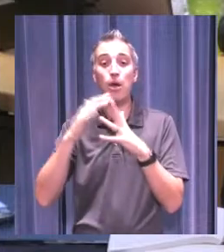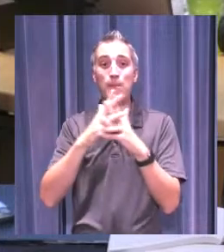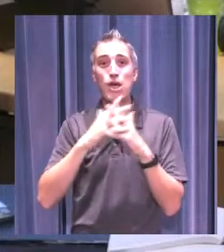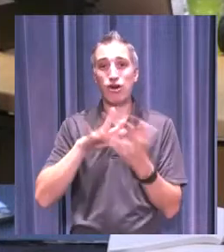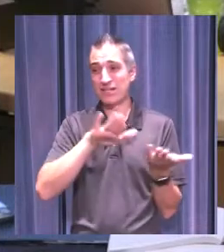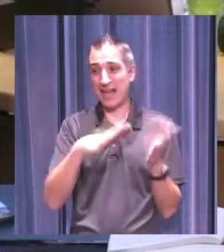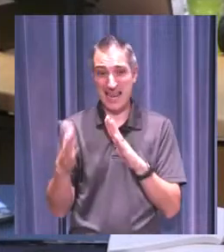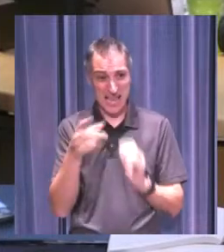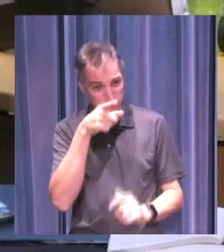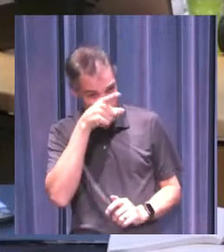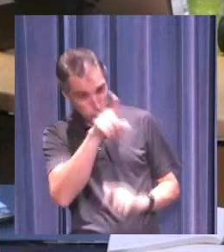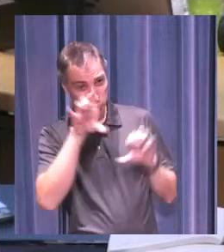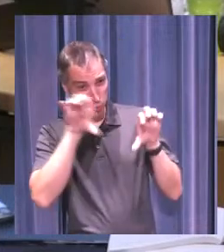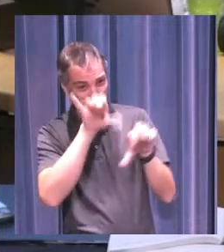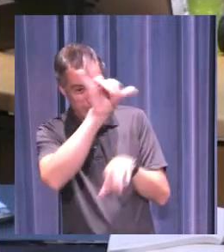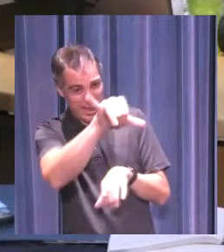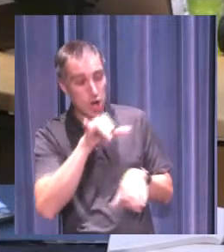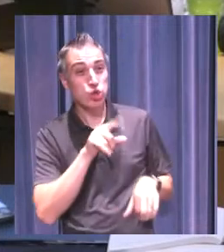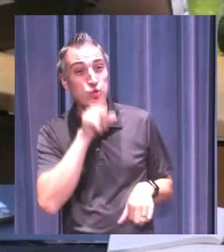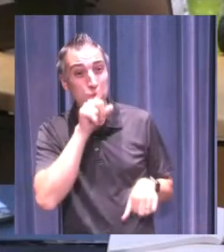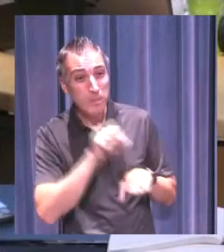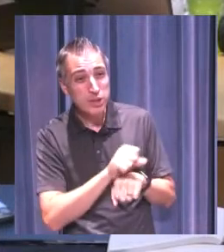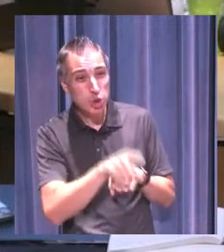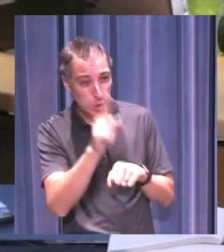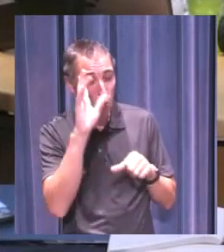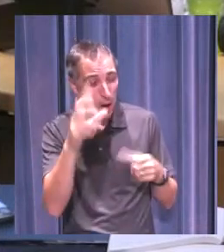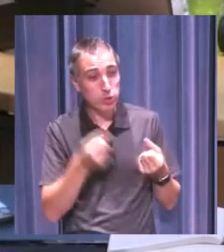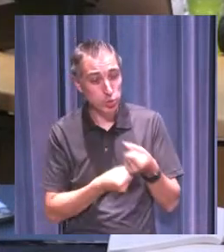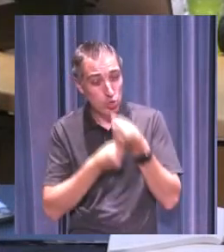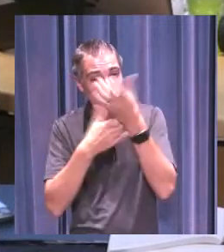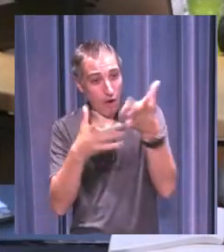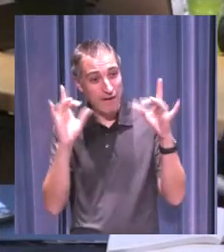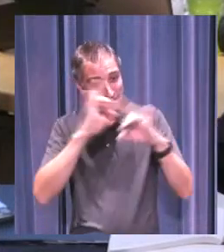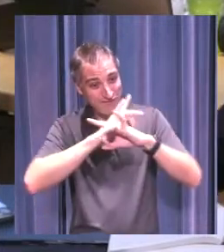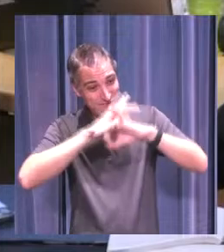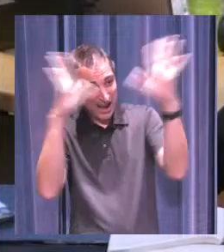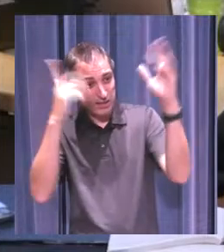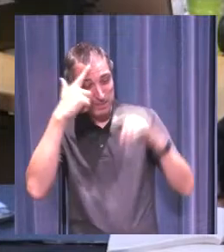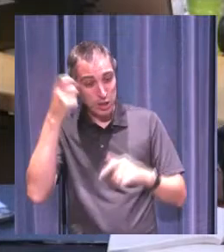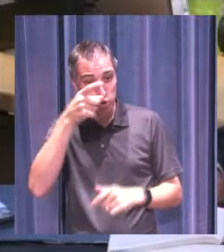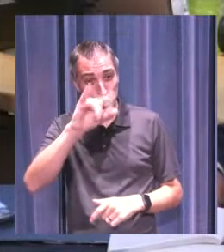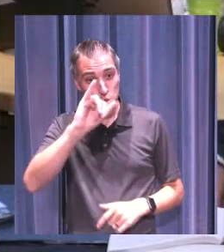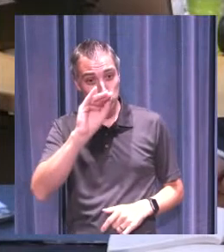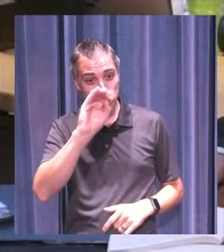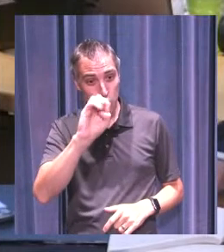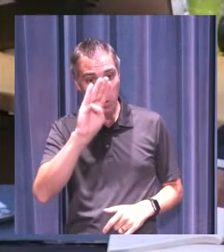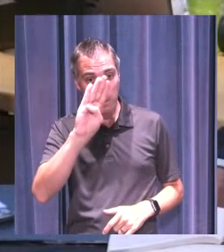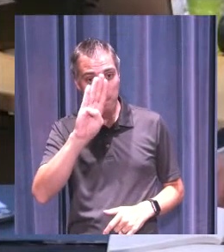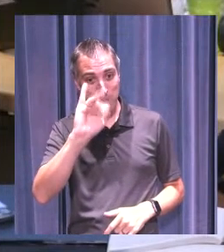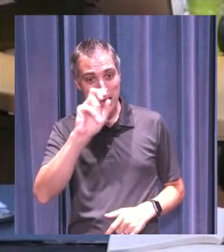and you're doing this? Are you really going to incite violence to your board because you and the Joe Biden Democrats